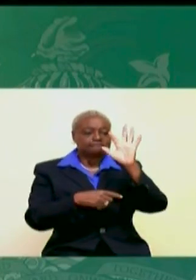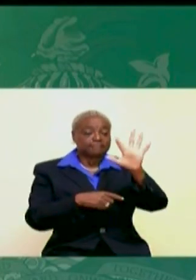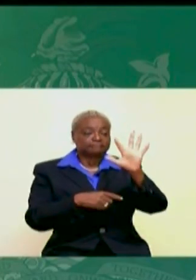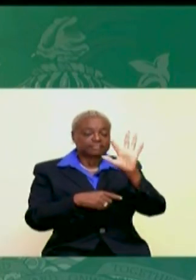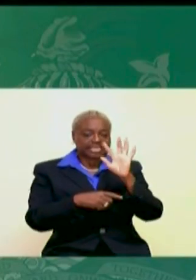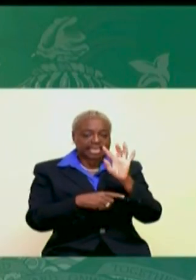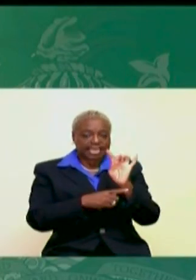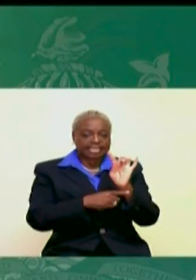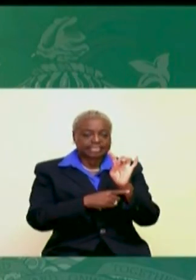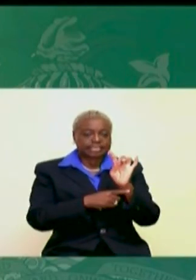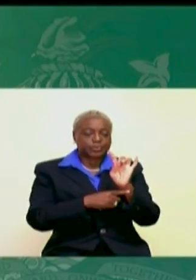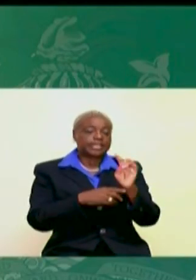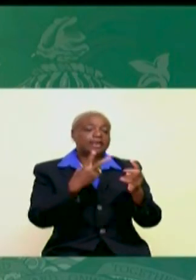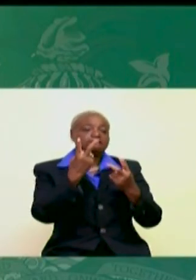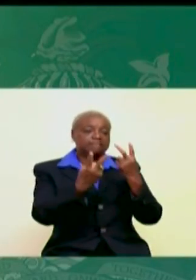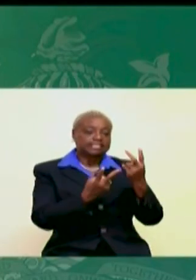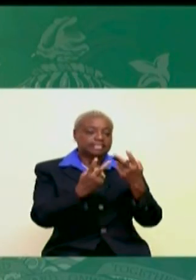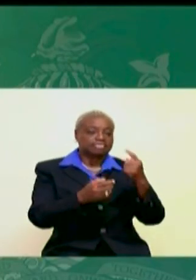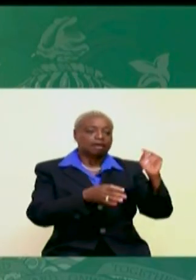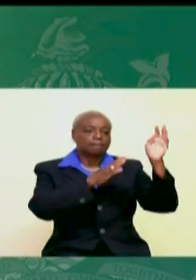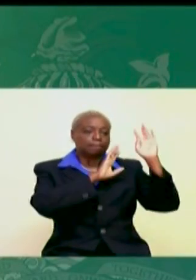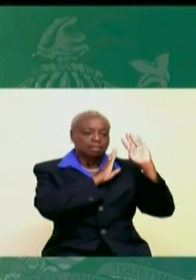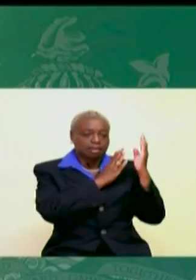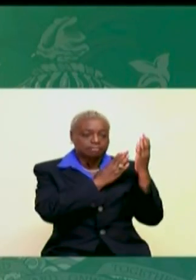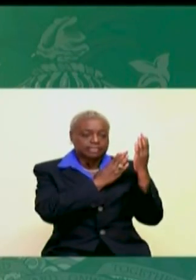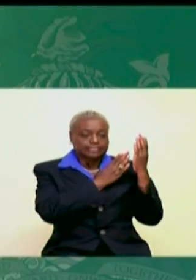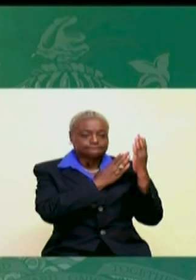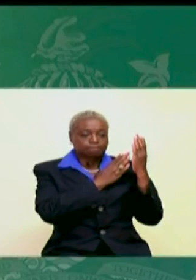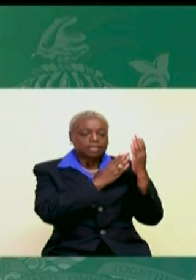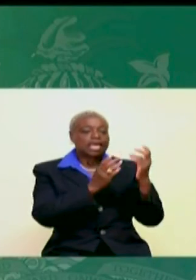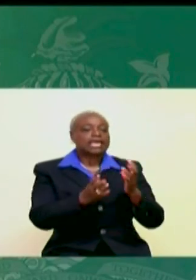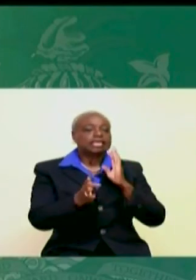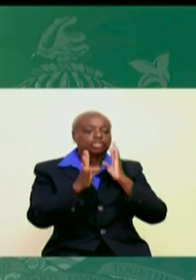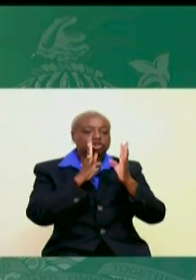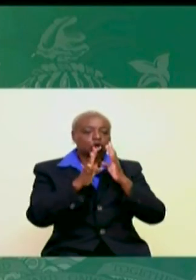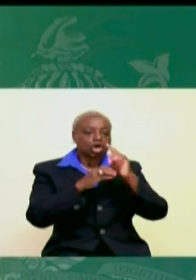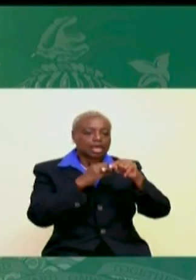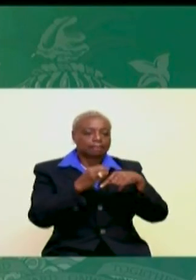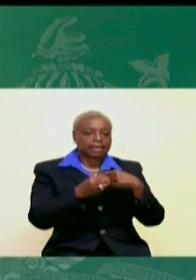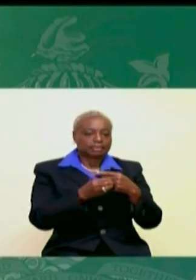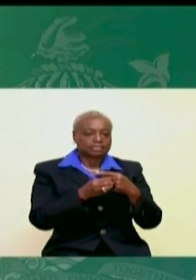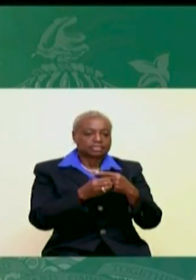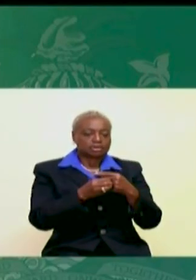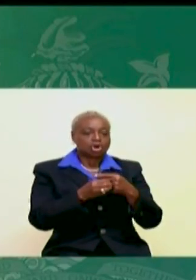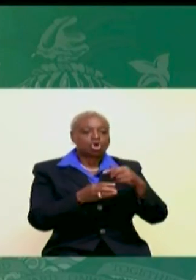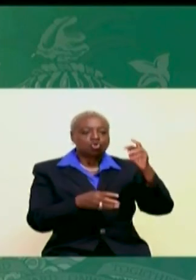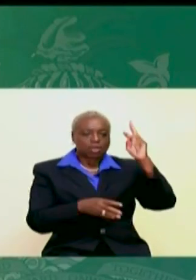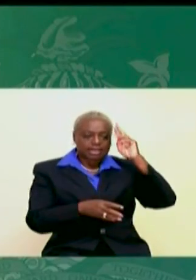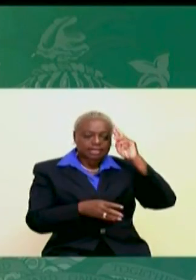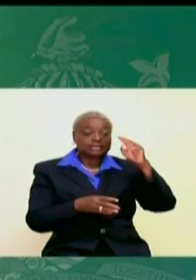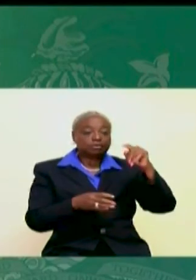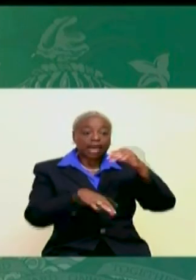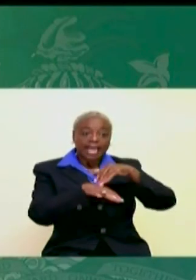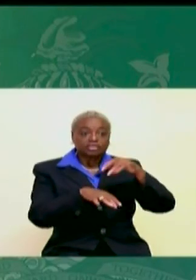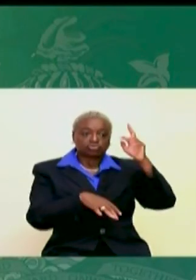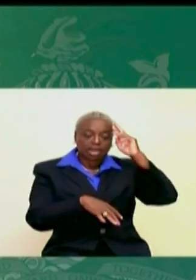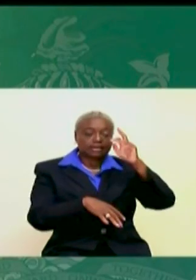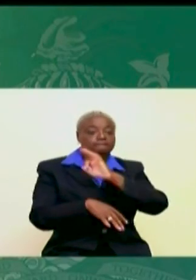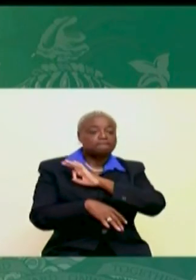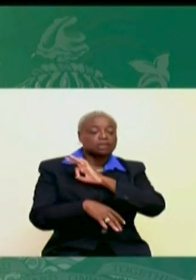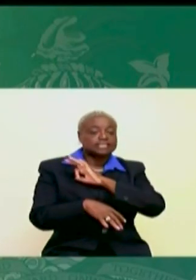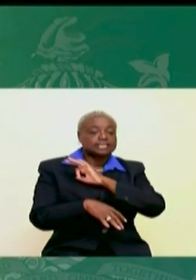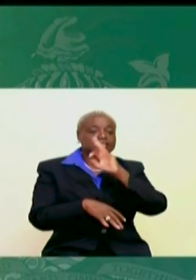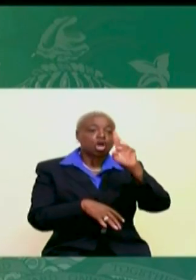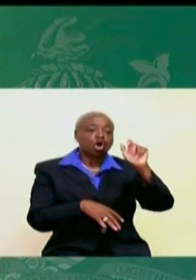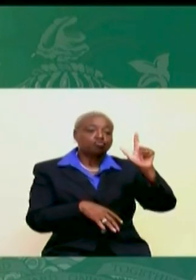1958, when Martin Luther King came to the Bahamas, he spoke at Randall Fox's rally. And he said to the Bahamian